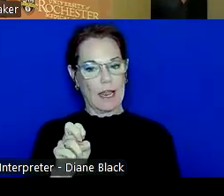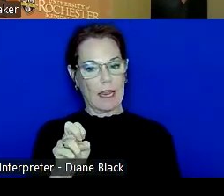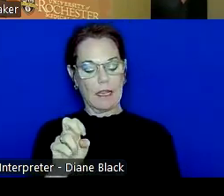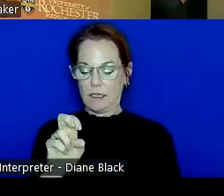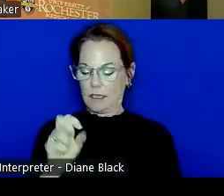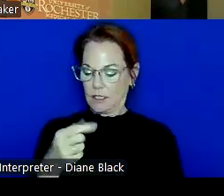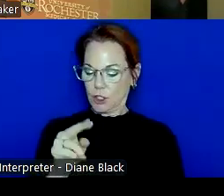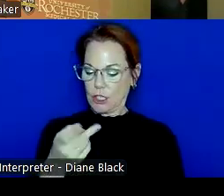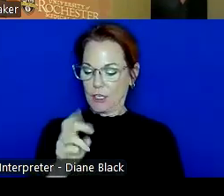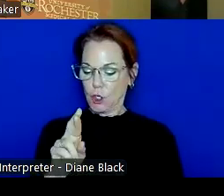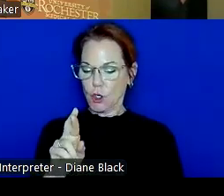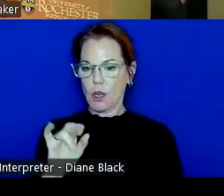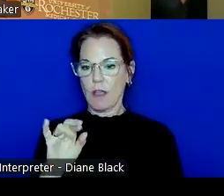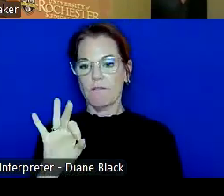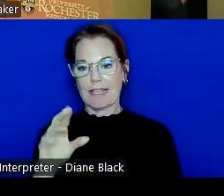years. Very obvious